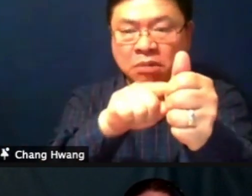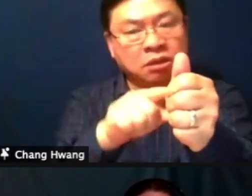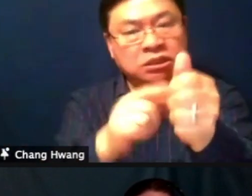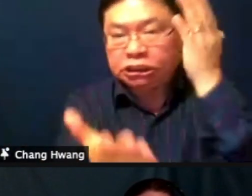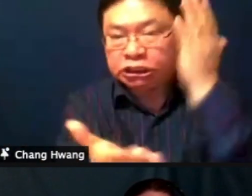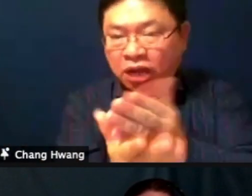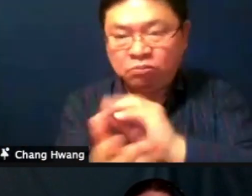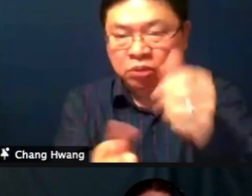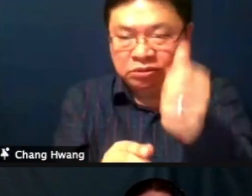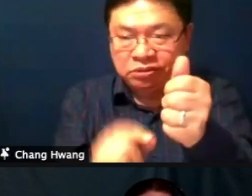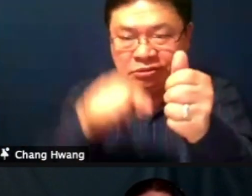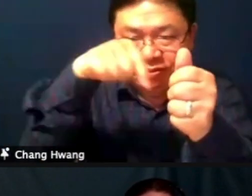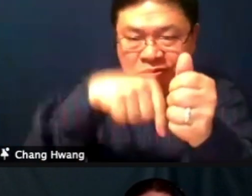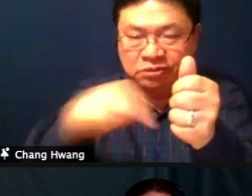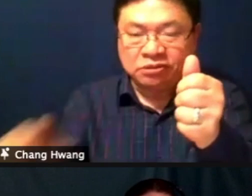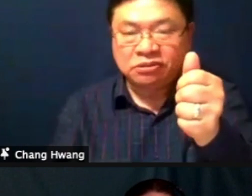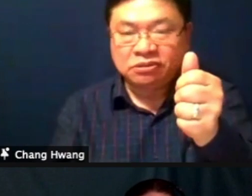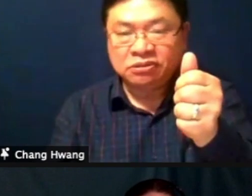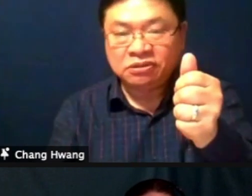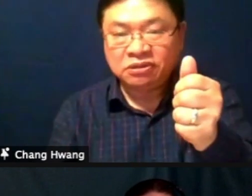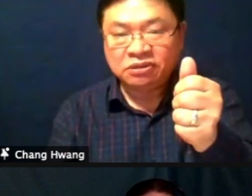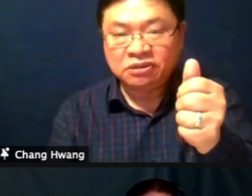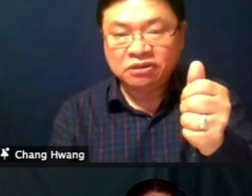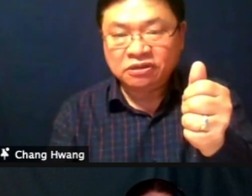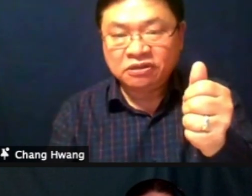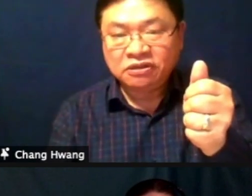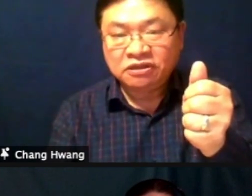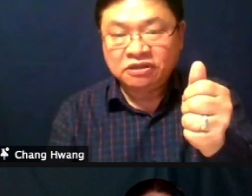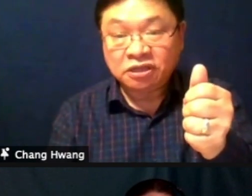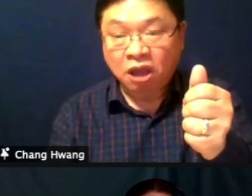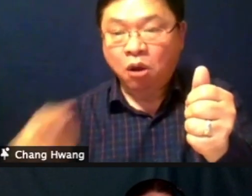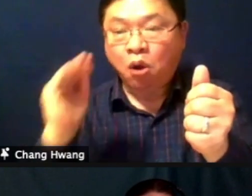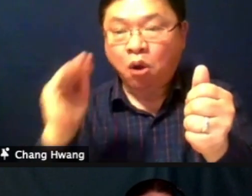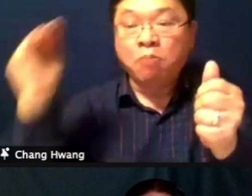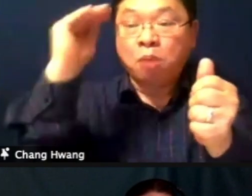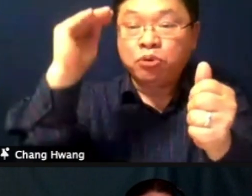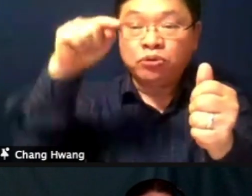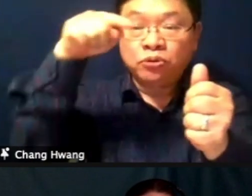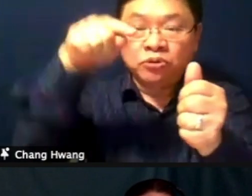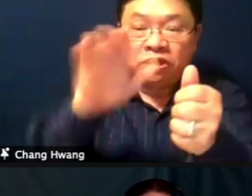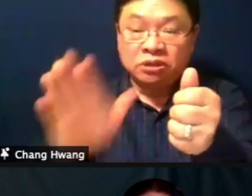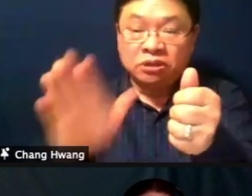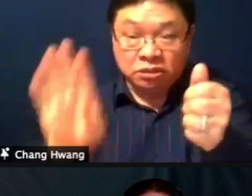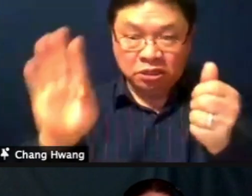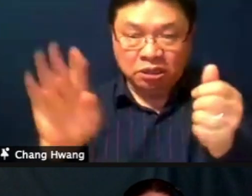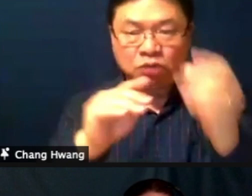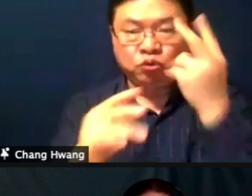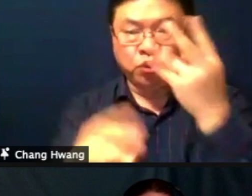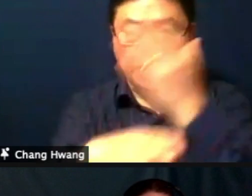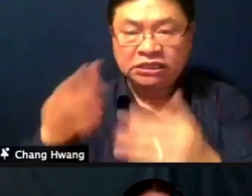one component, one hand is moving, the other one stops and is stationary. This is the fixed hand, the left hand.